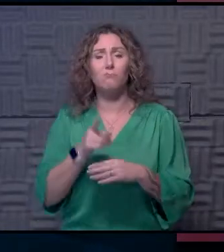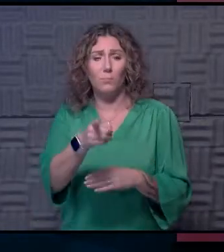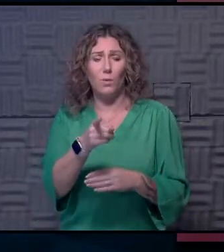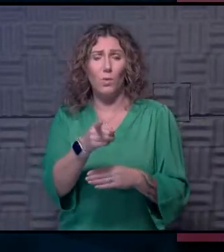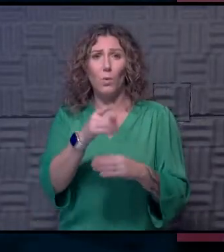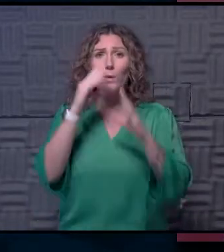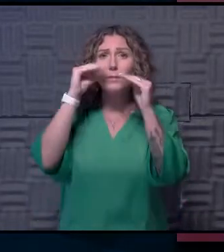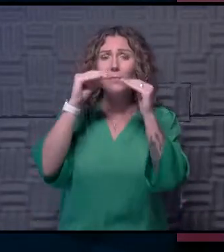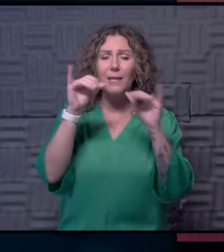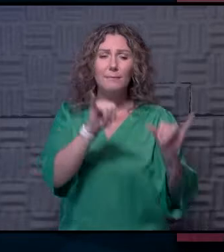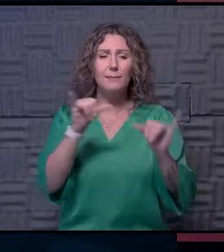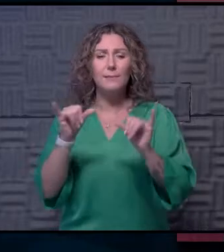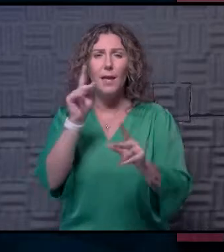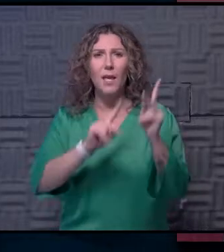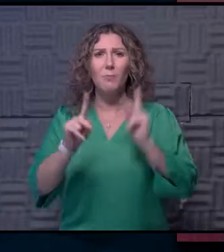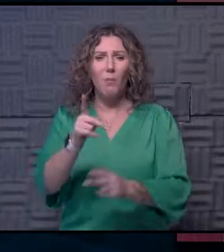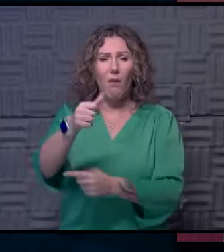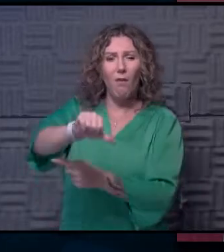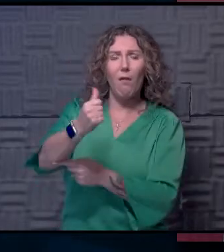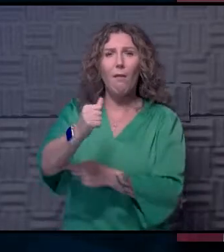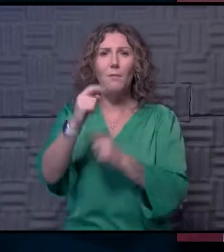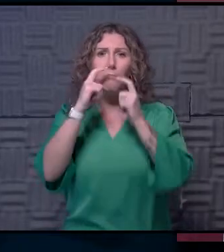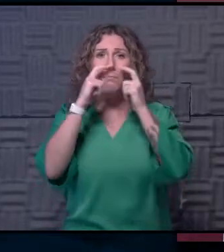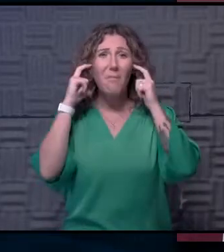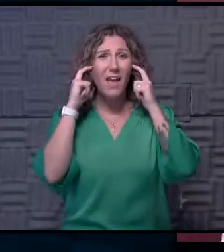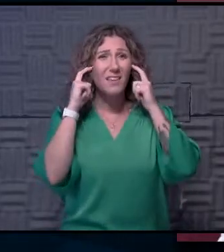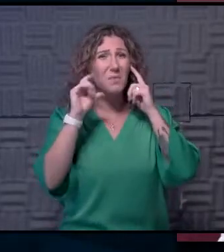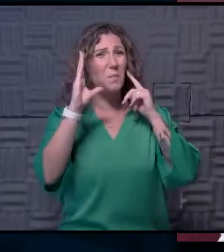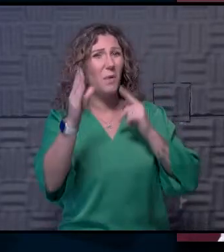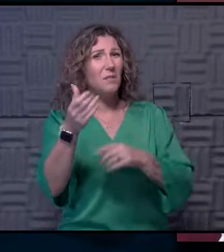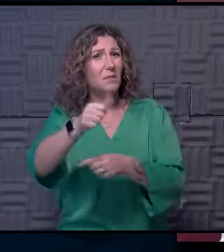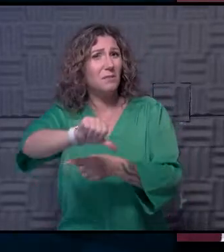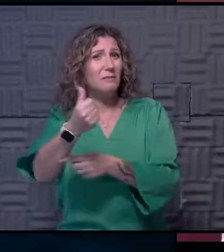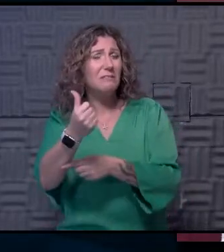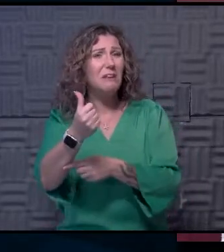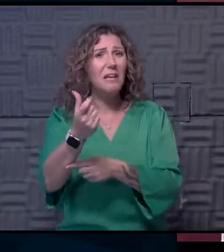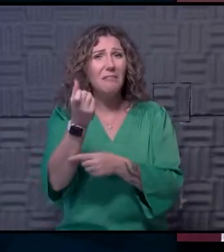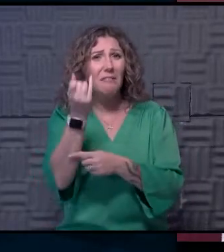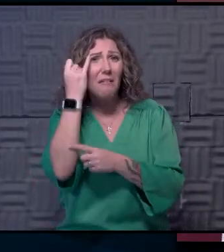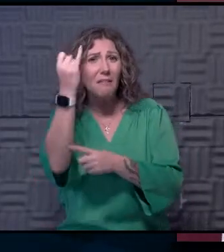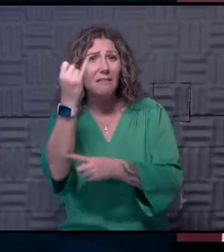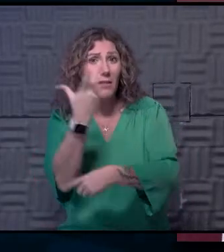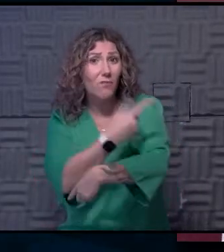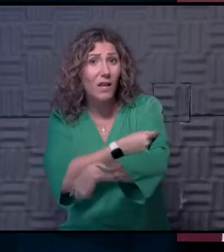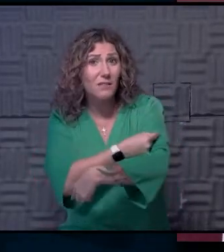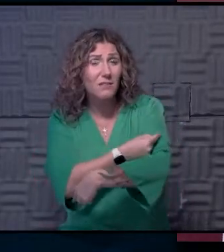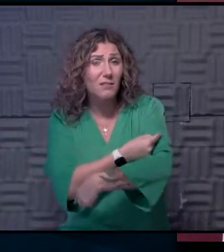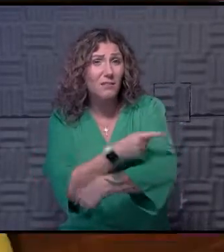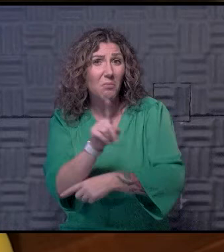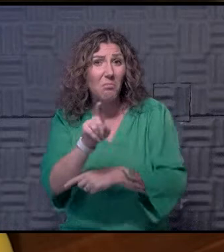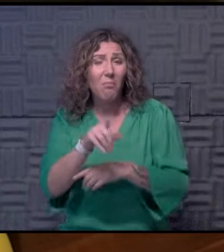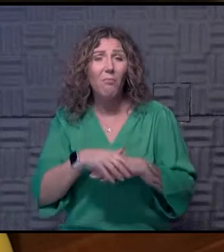find the same people who reject masks to reject the notion of getting a vaccine?